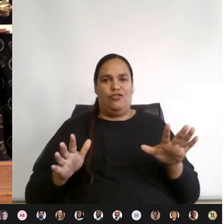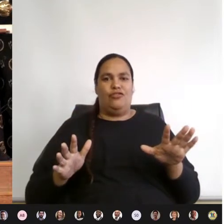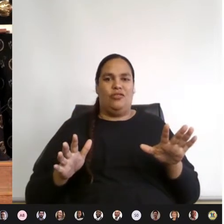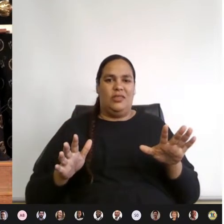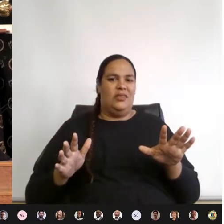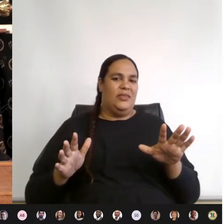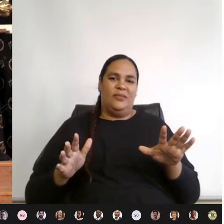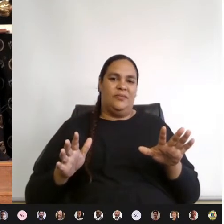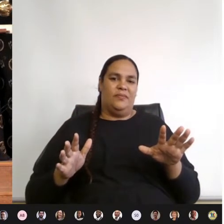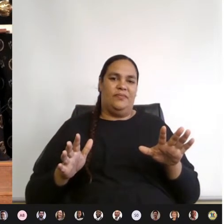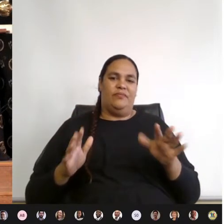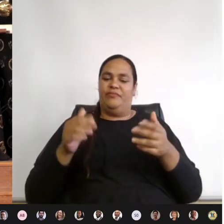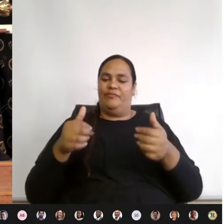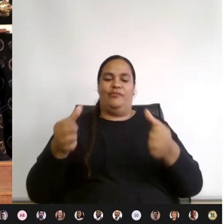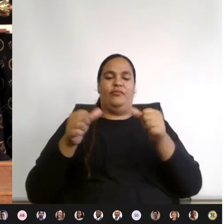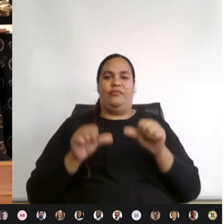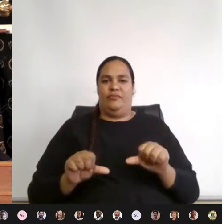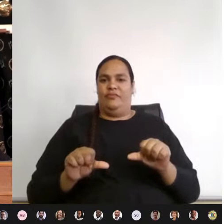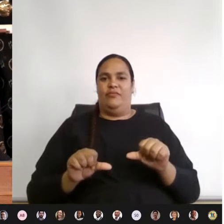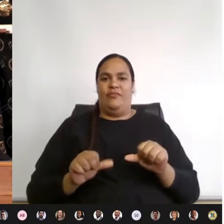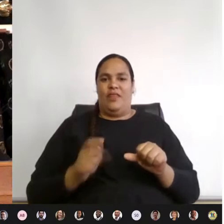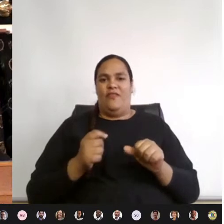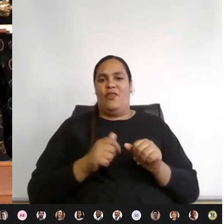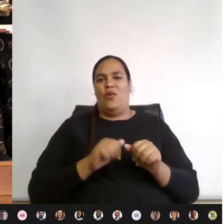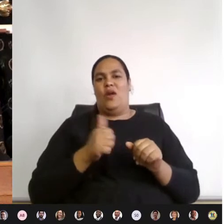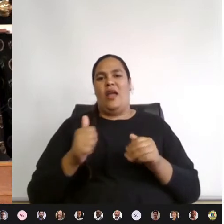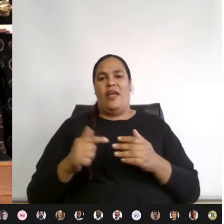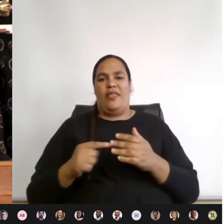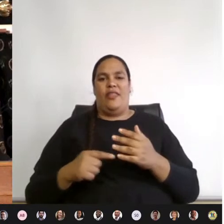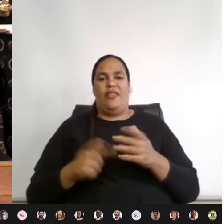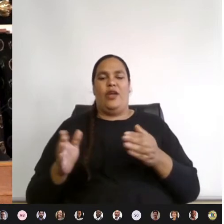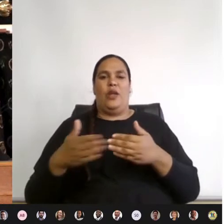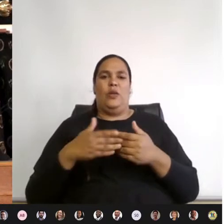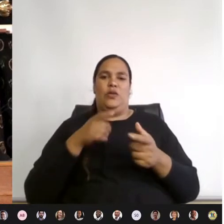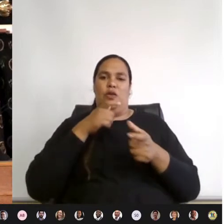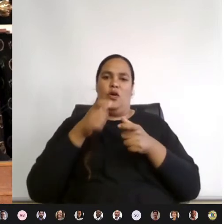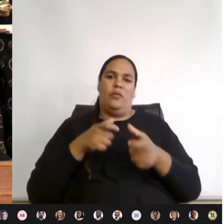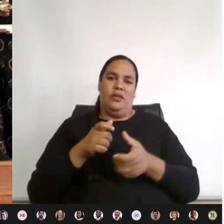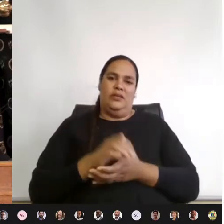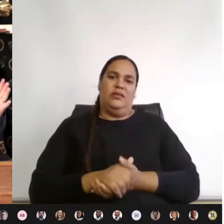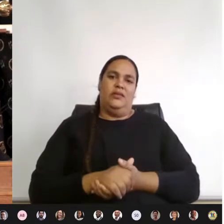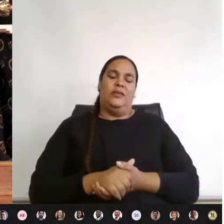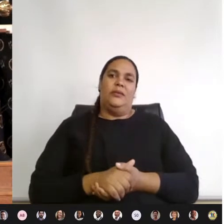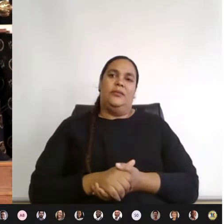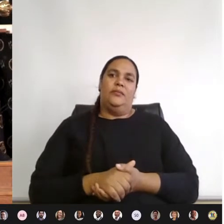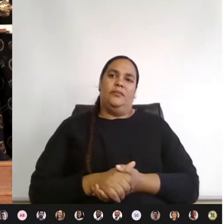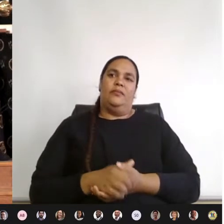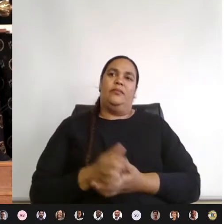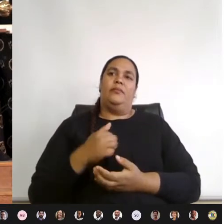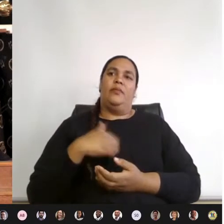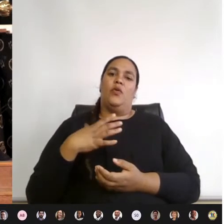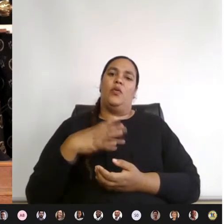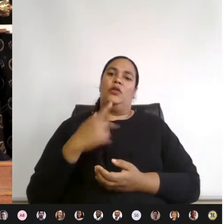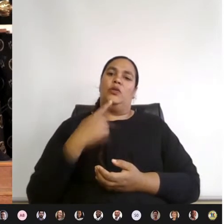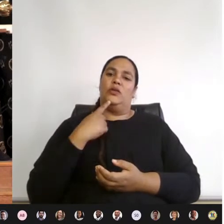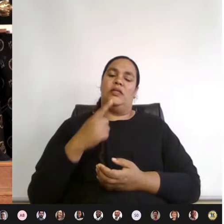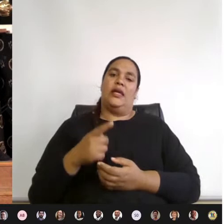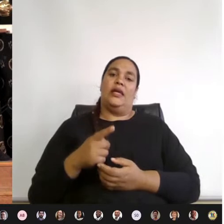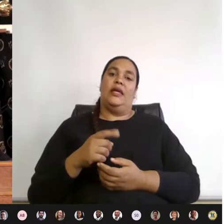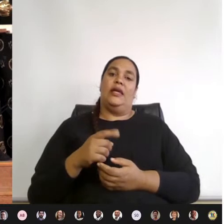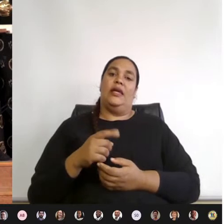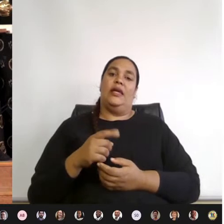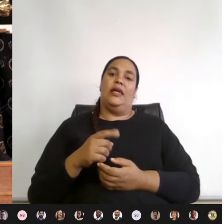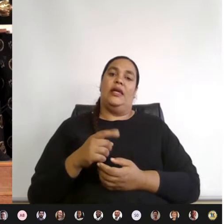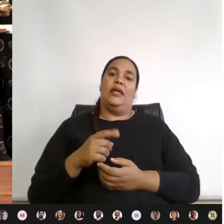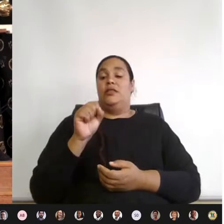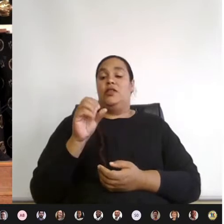just then move on to a few other closing comments. What I want to say in the state of the province,